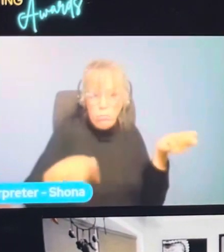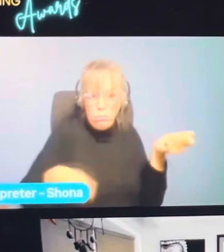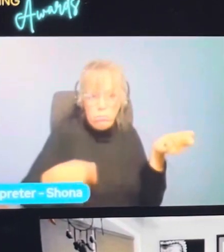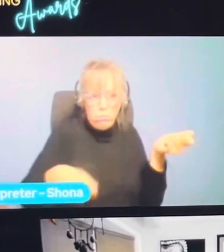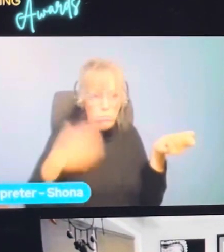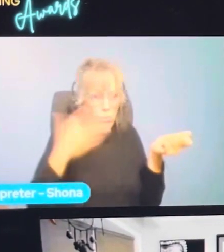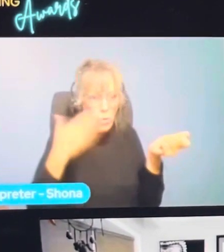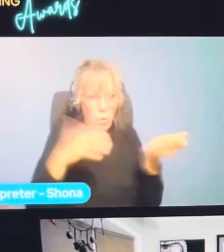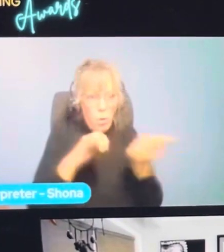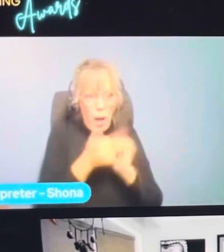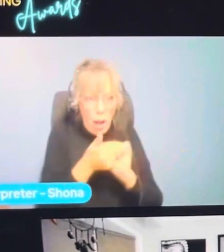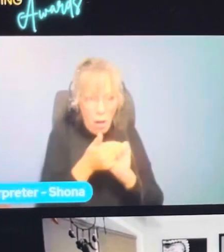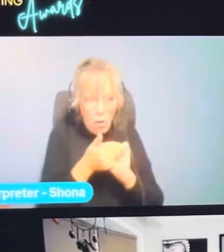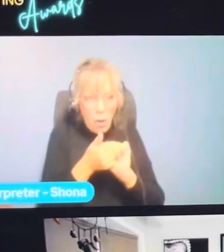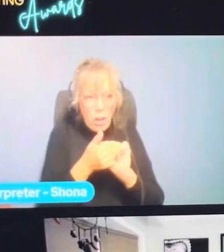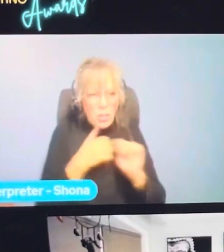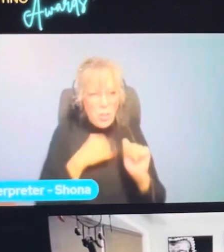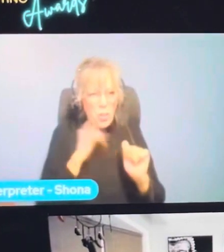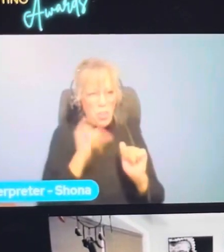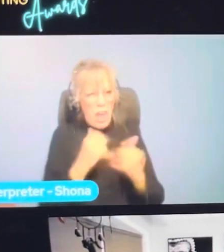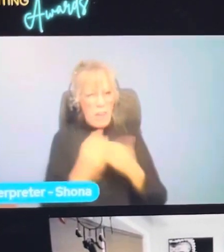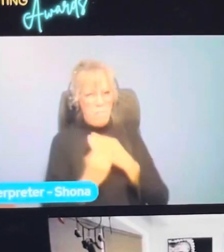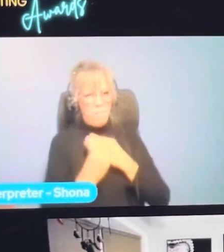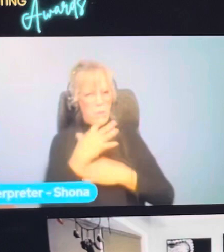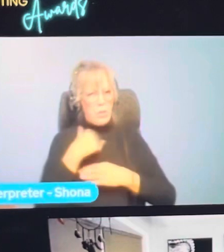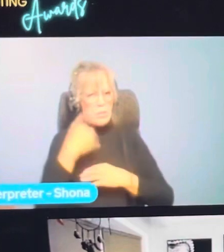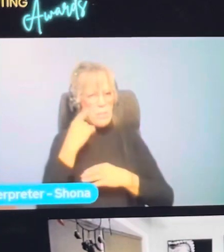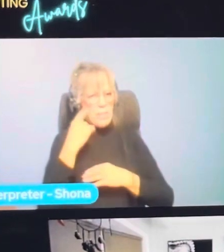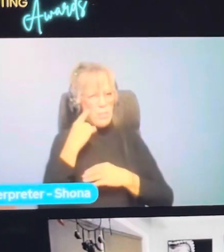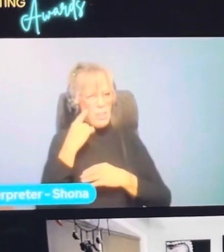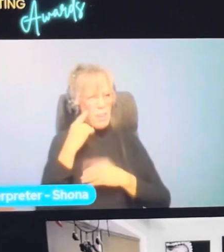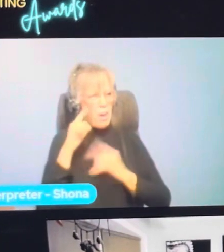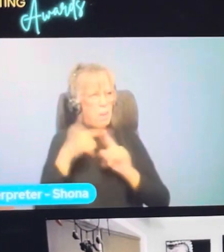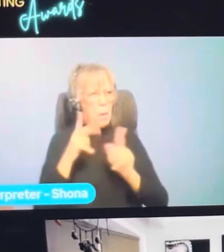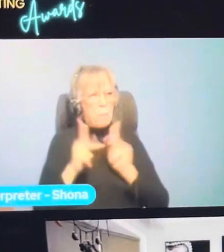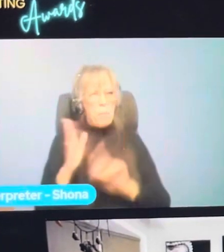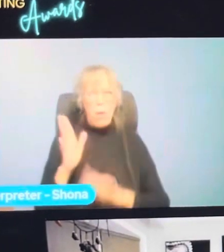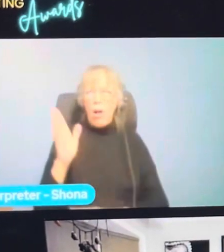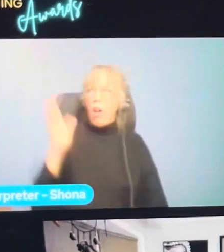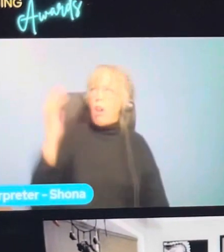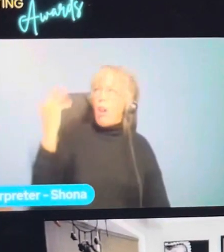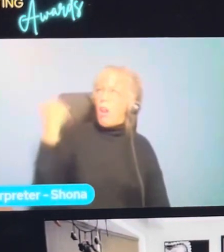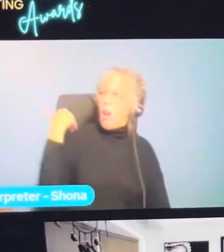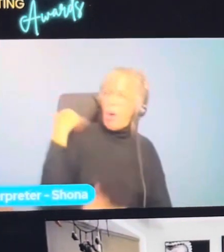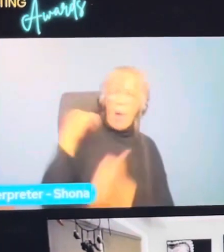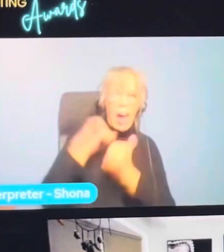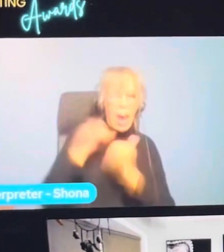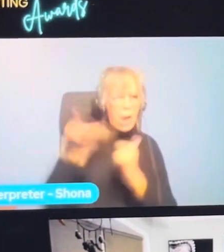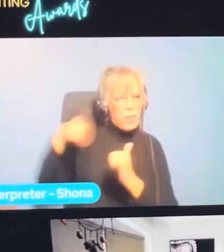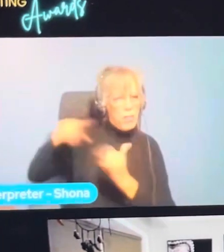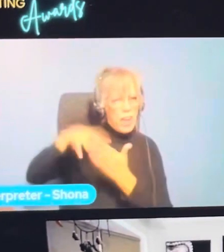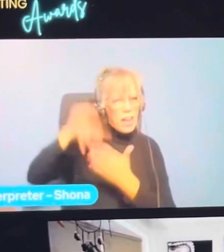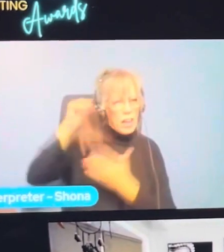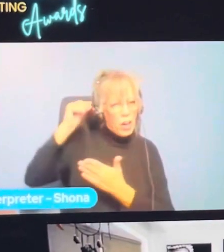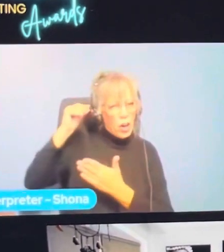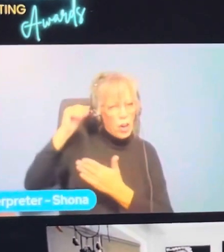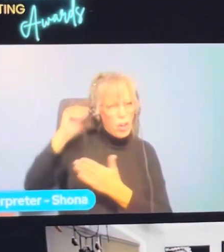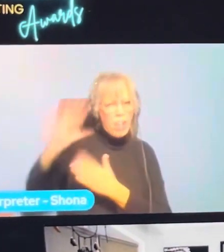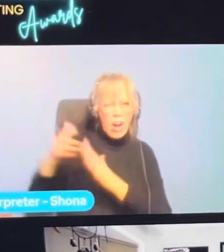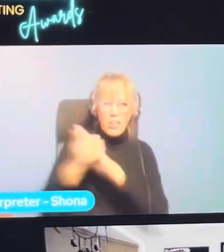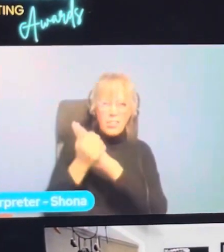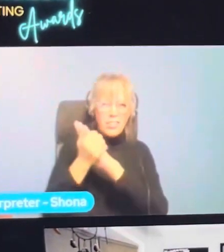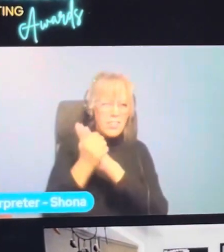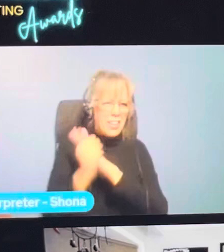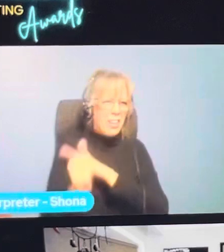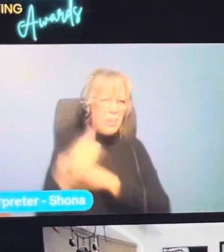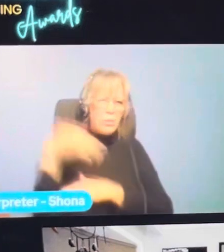the stories behind the music of people like Elmore James and Robert Johnson and Son House. And they were legendary, like, outlaw